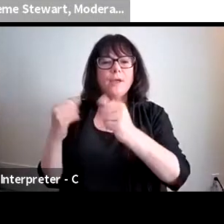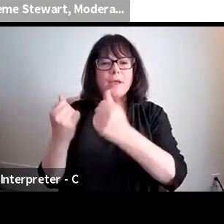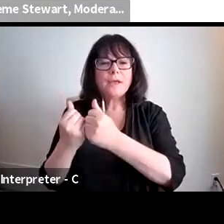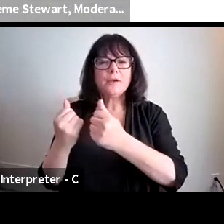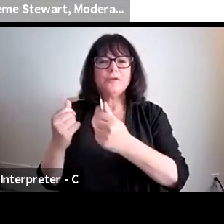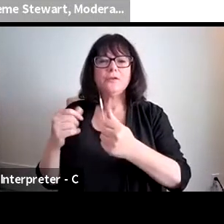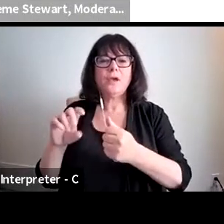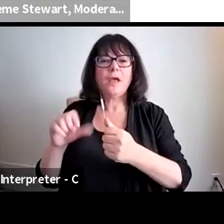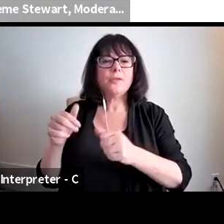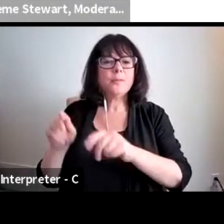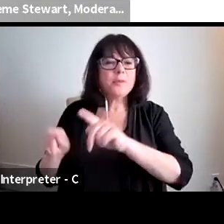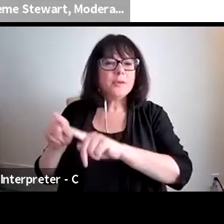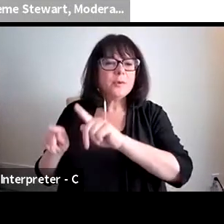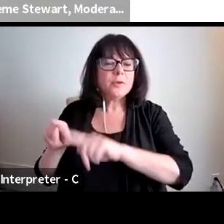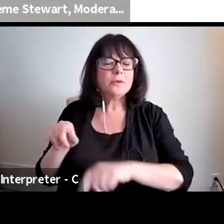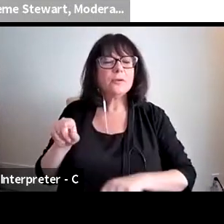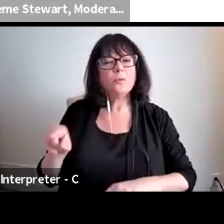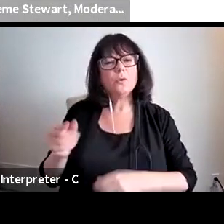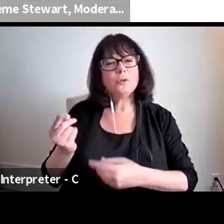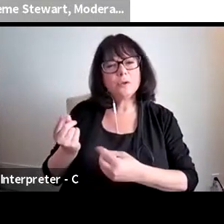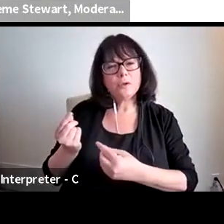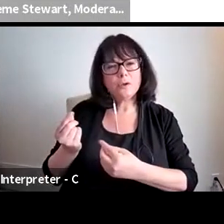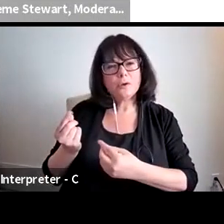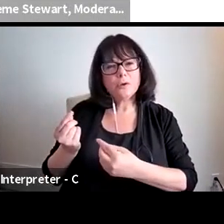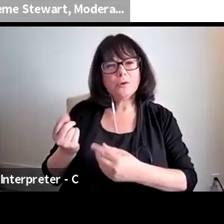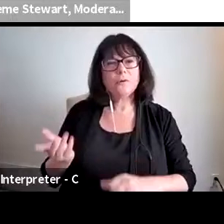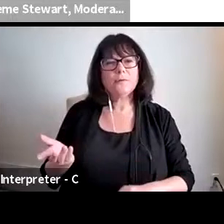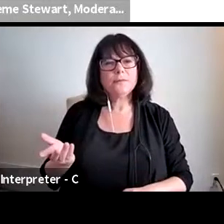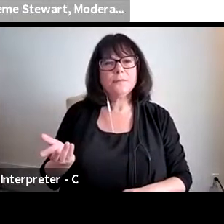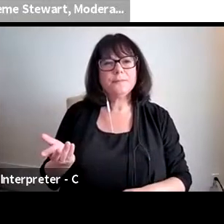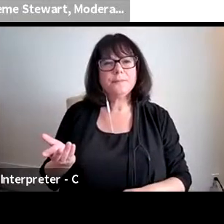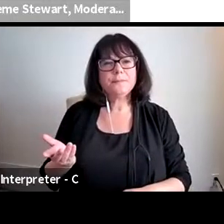reach out looking for, what is